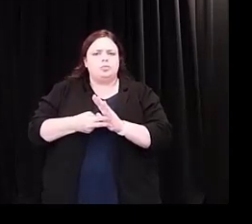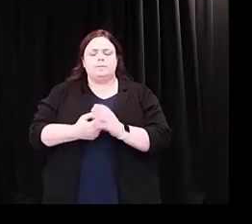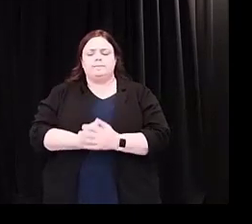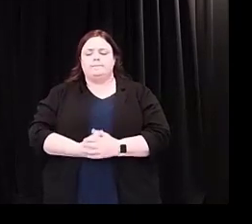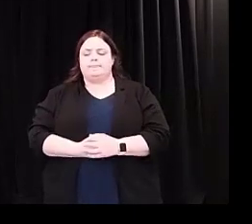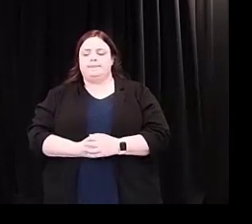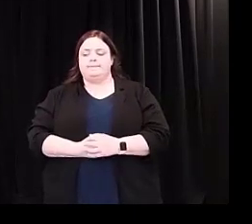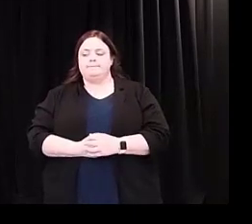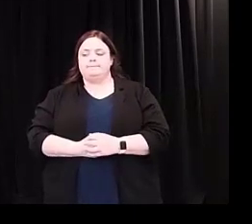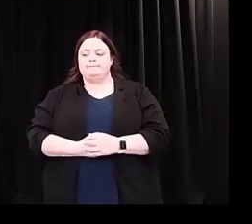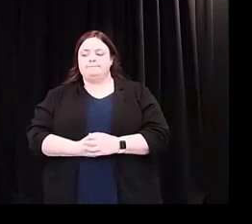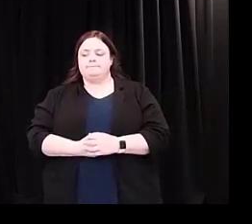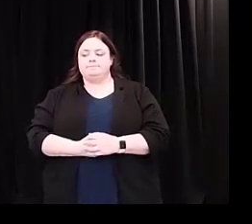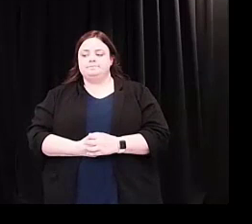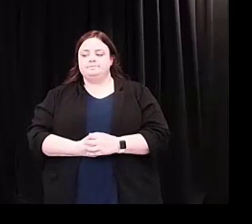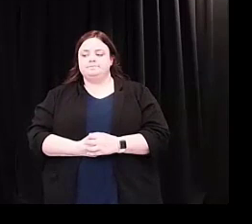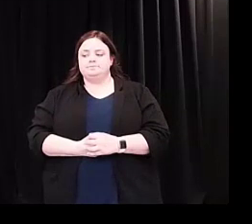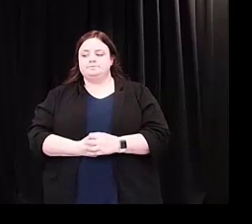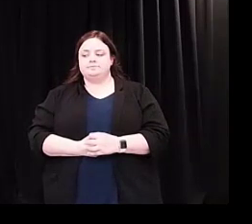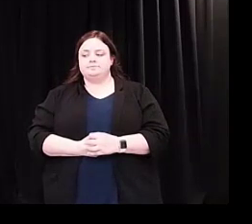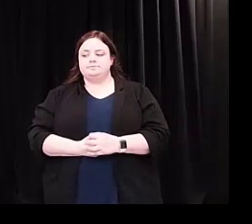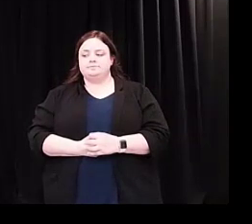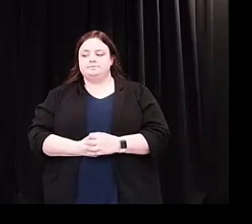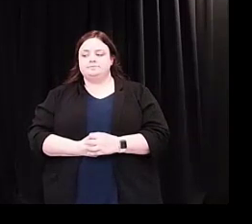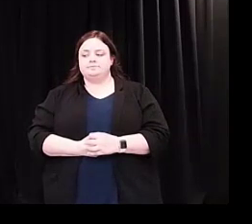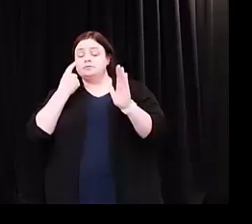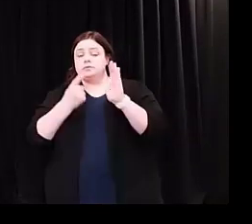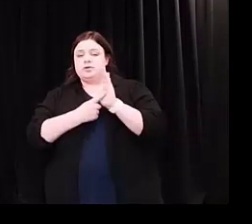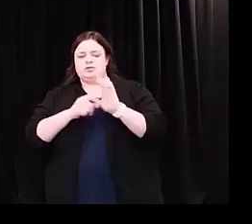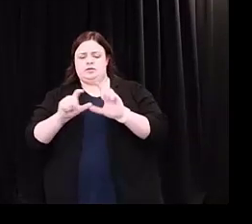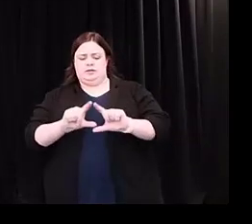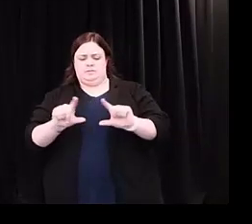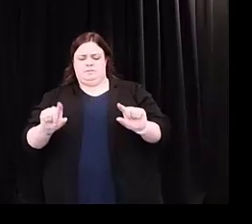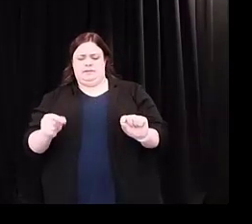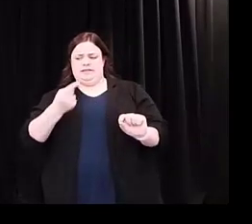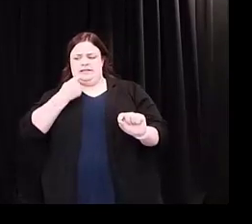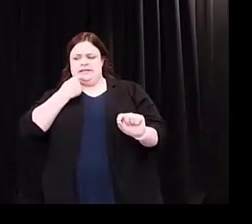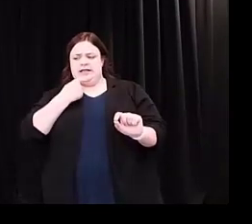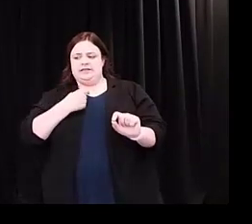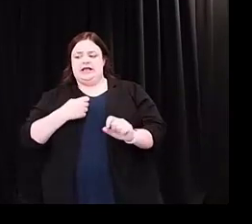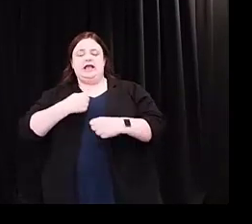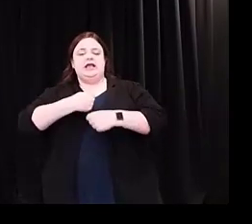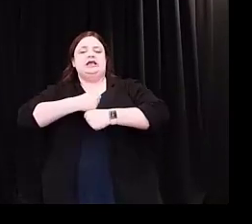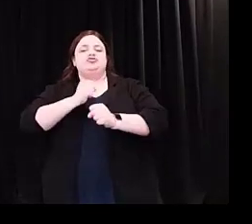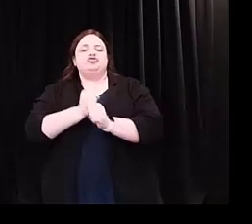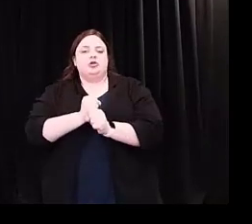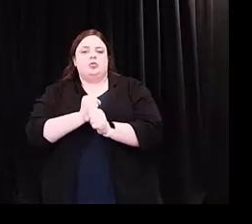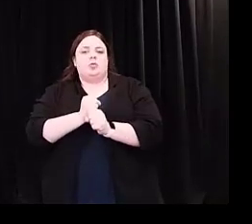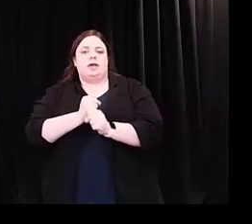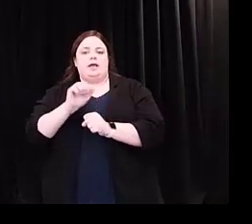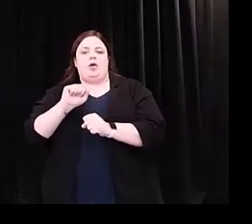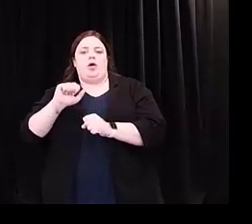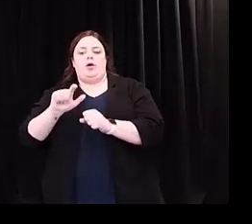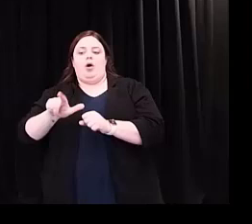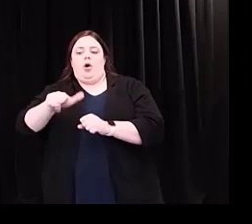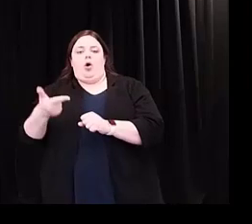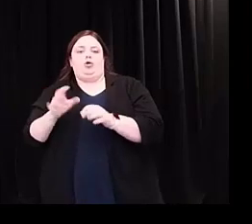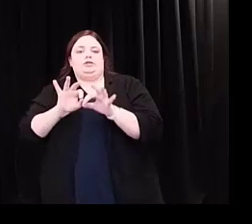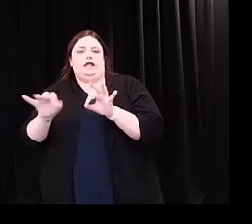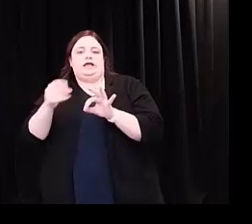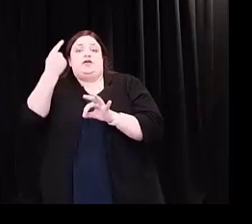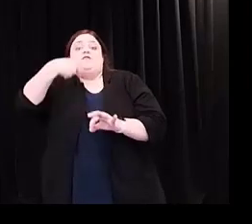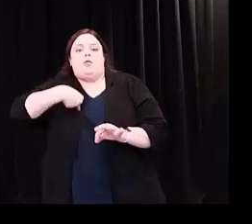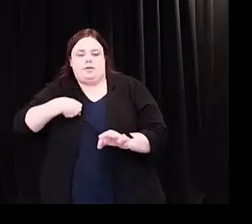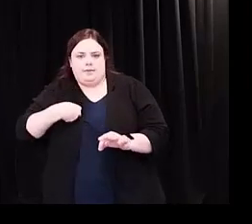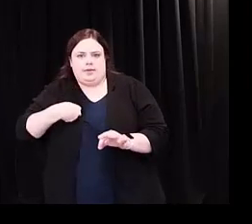If you'll notice, there's a button just to the bottom of the alt text that says generate alt text for me. So this